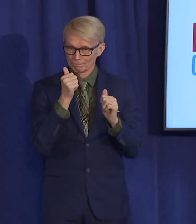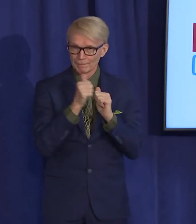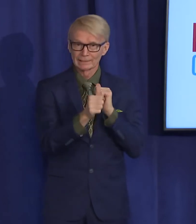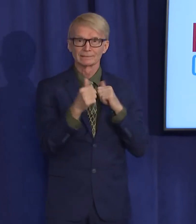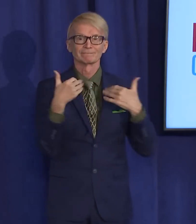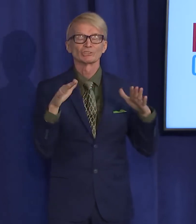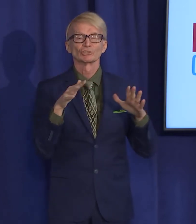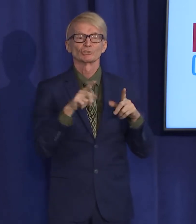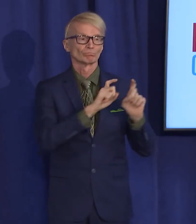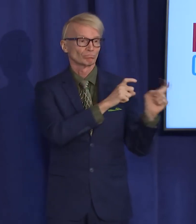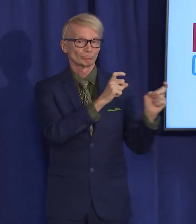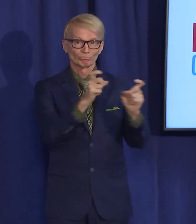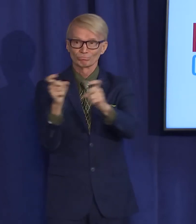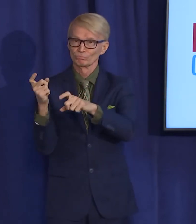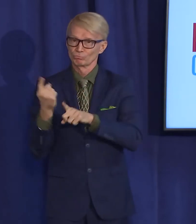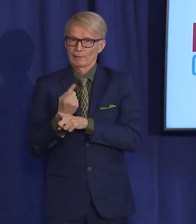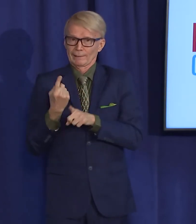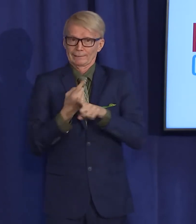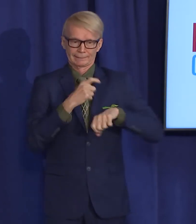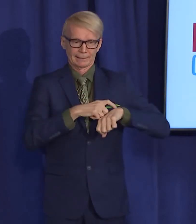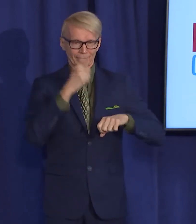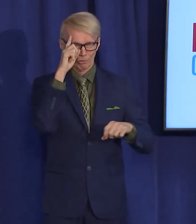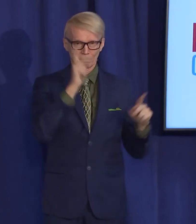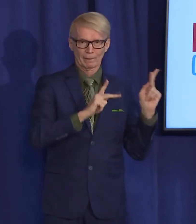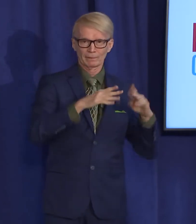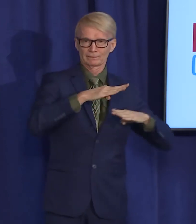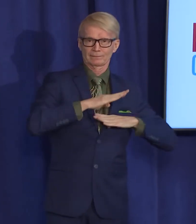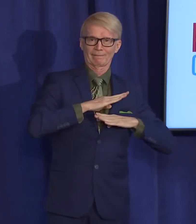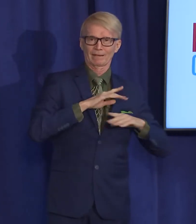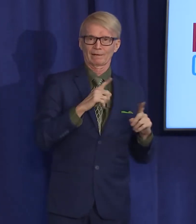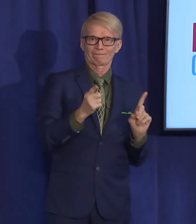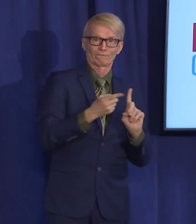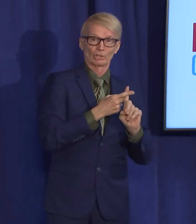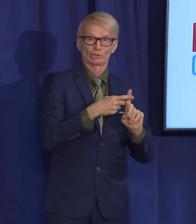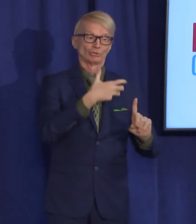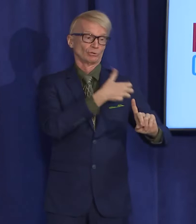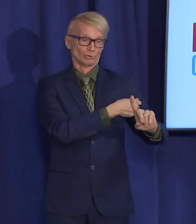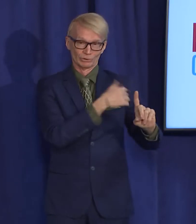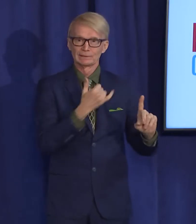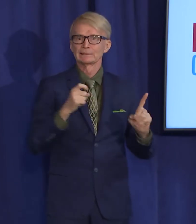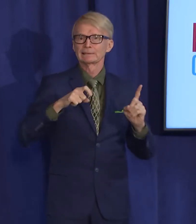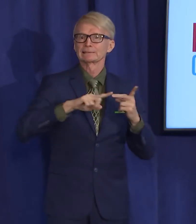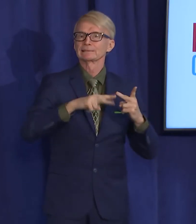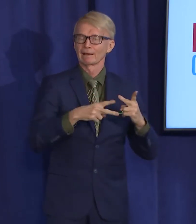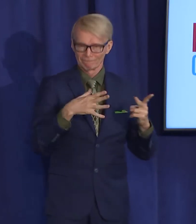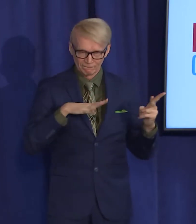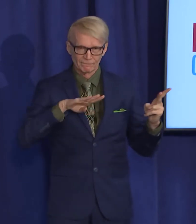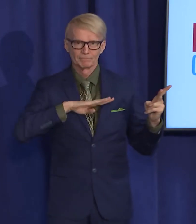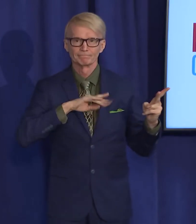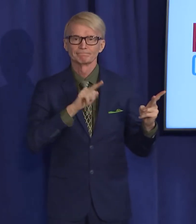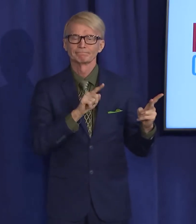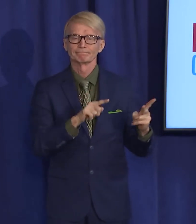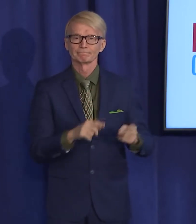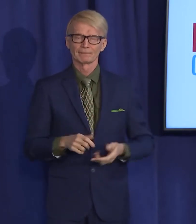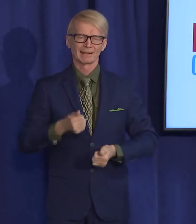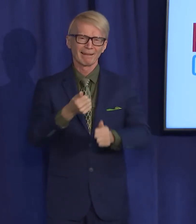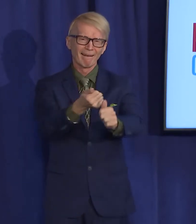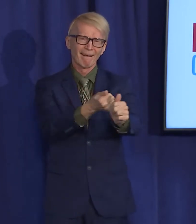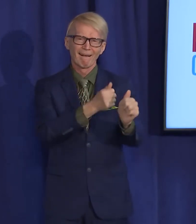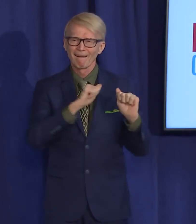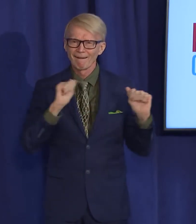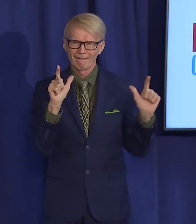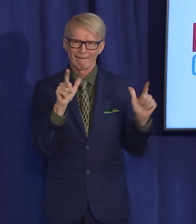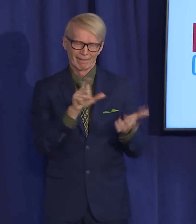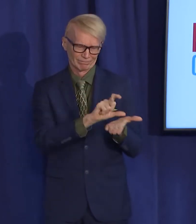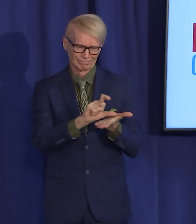to every Chicago resident who has gotten a first dose of vaccine. We have continued to use every dose of vaccine that we have